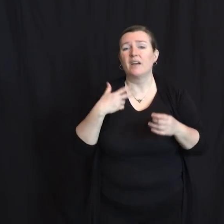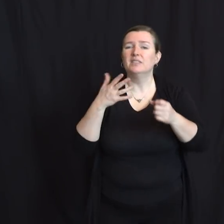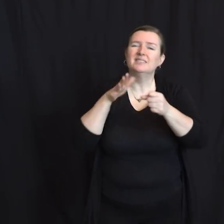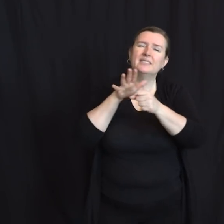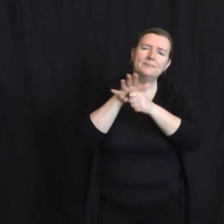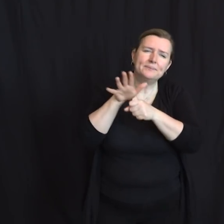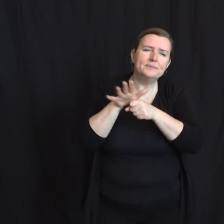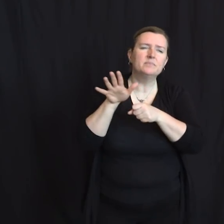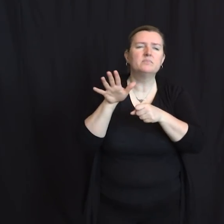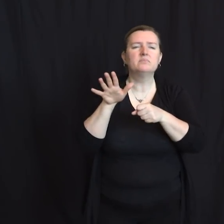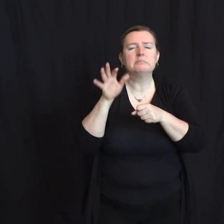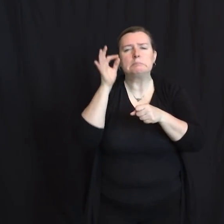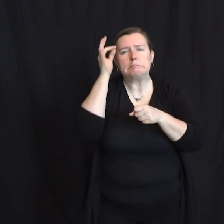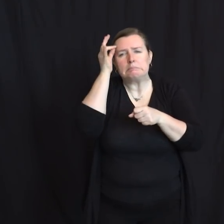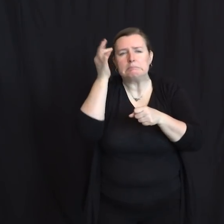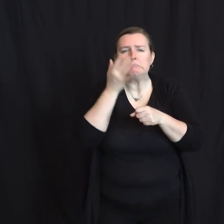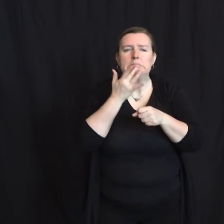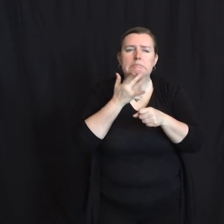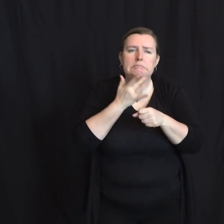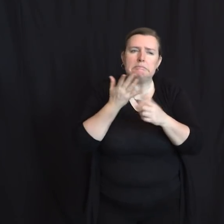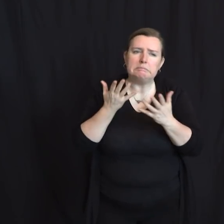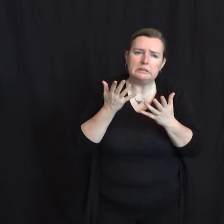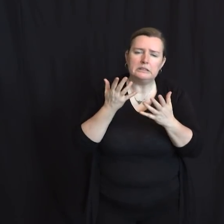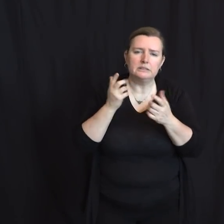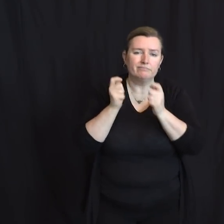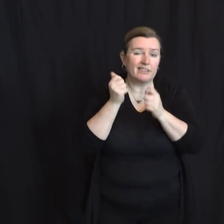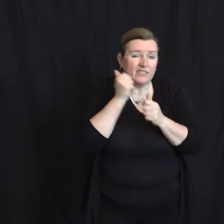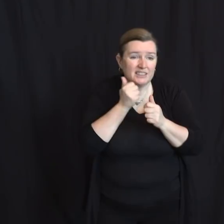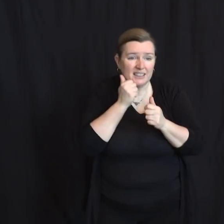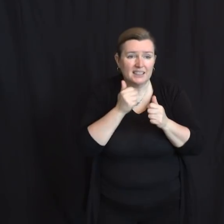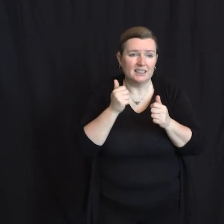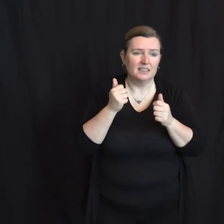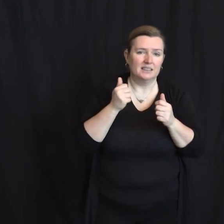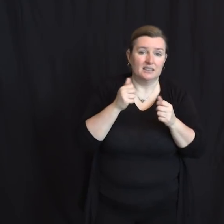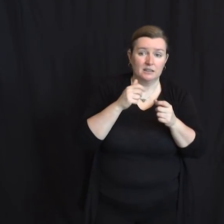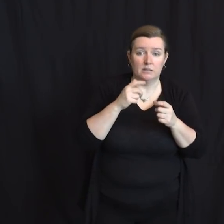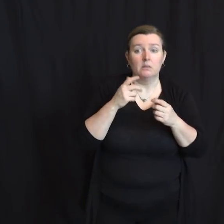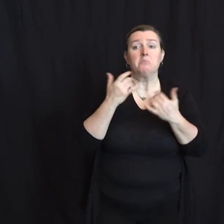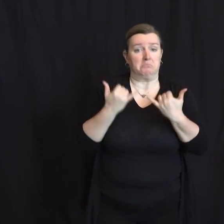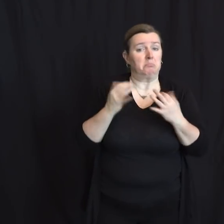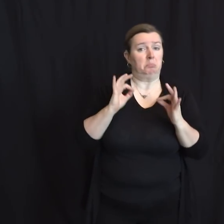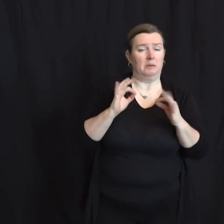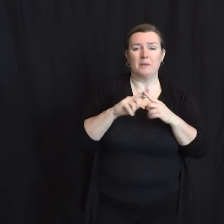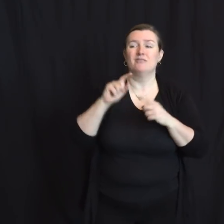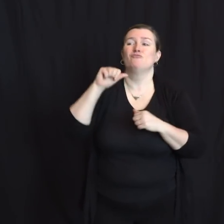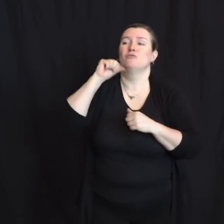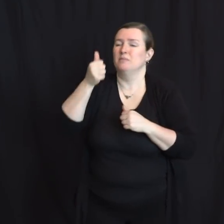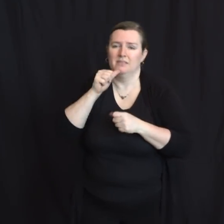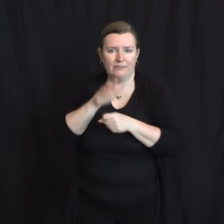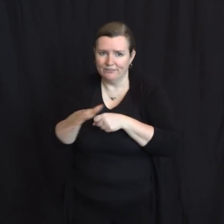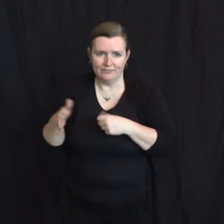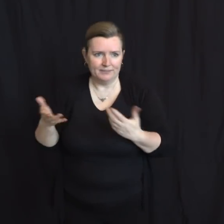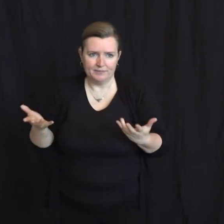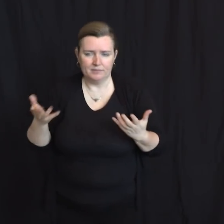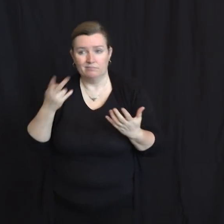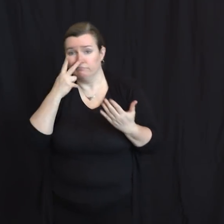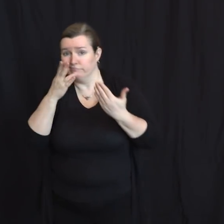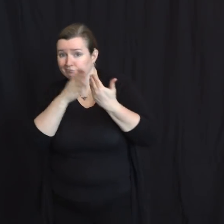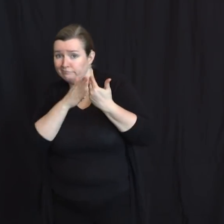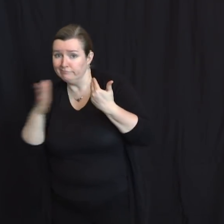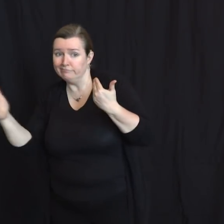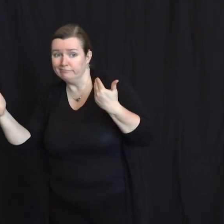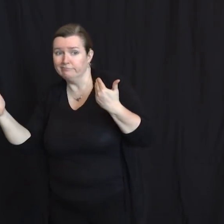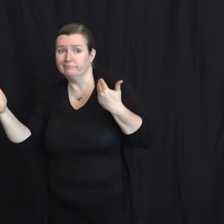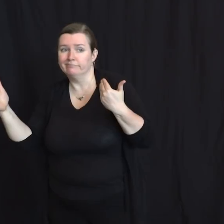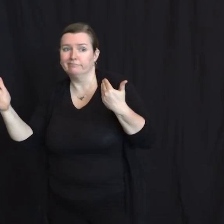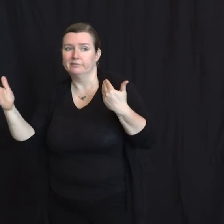day-to-day thing. And ultimately, as the governor said, ultimately you want to go way beyond day-to-day. You want to be able to store up to be able to have for the